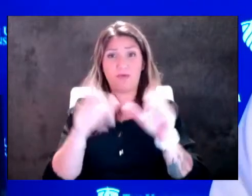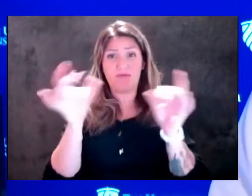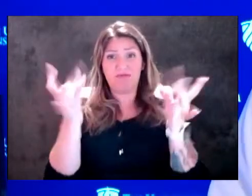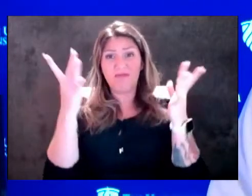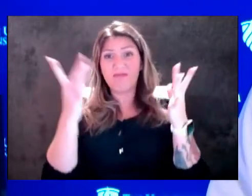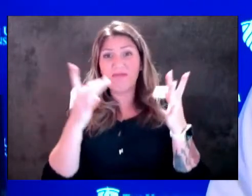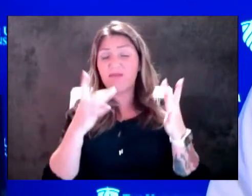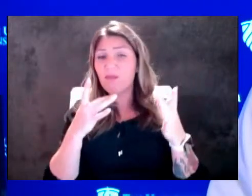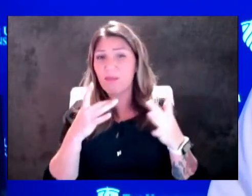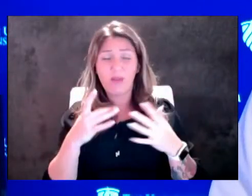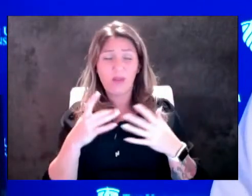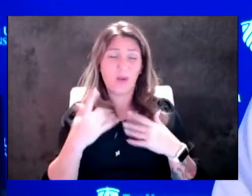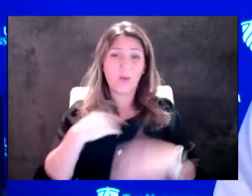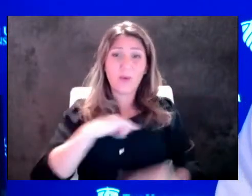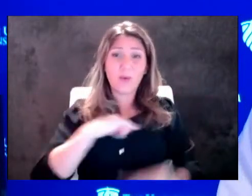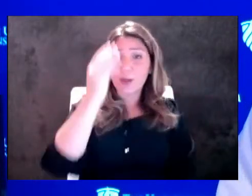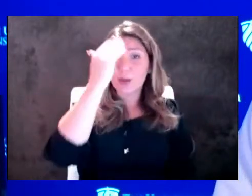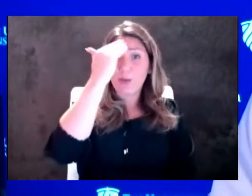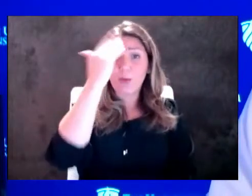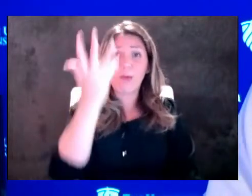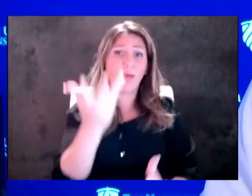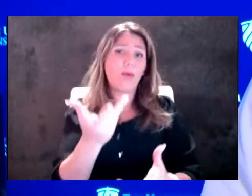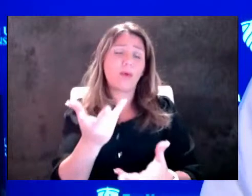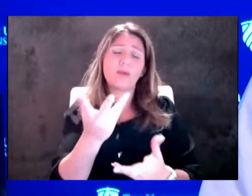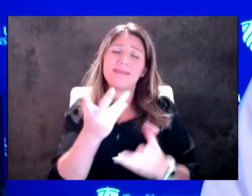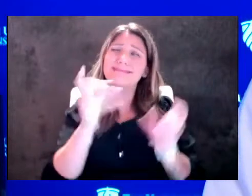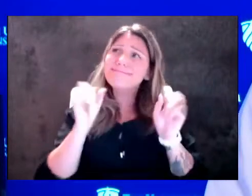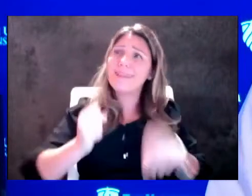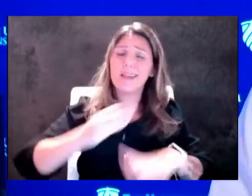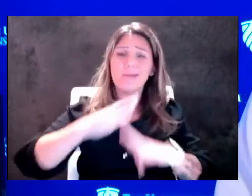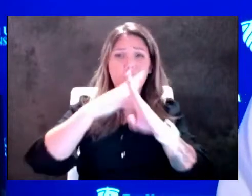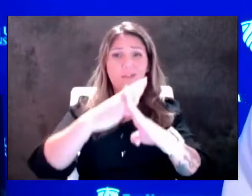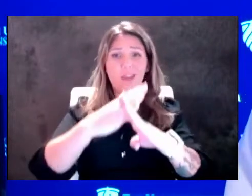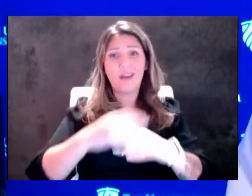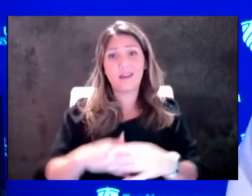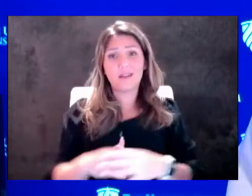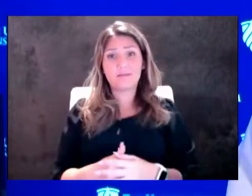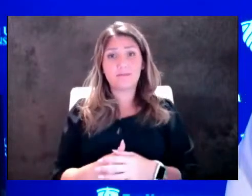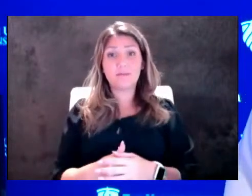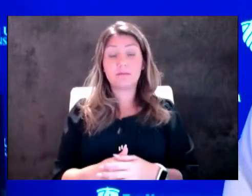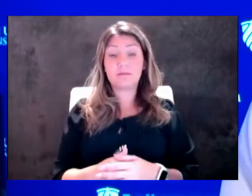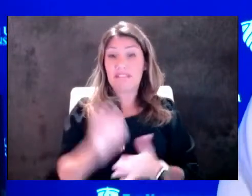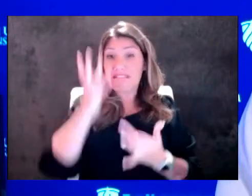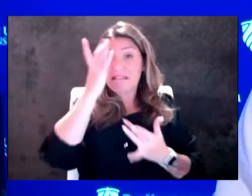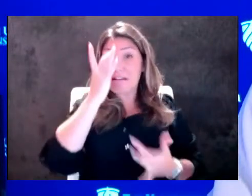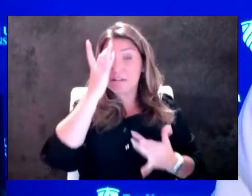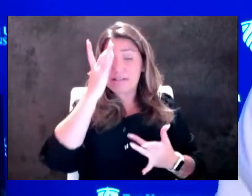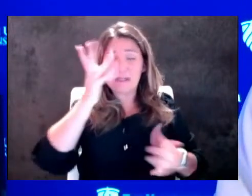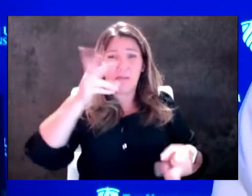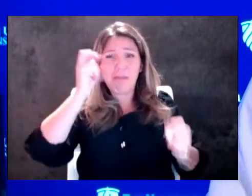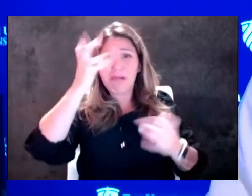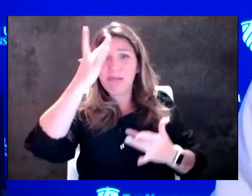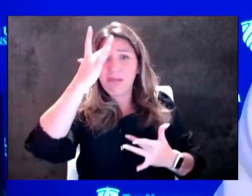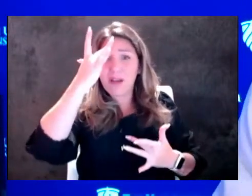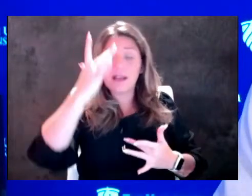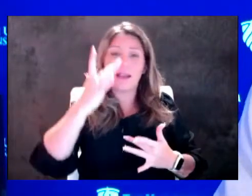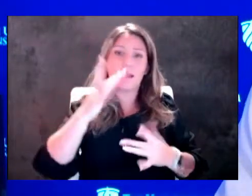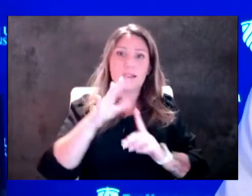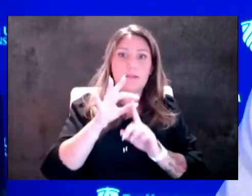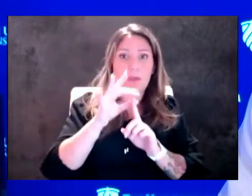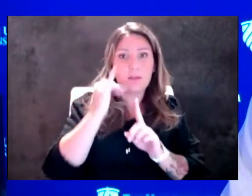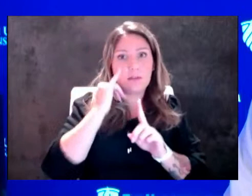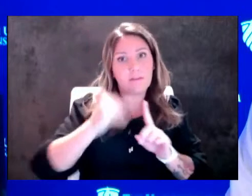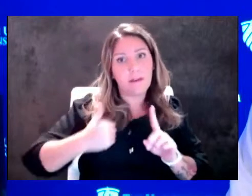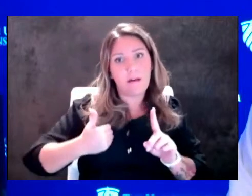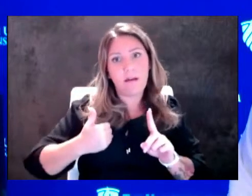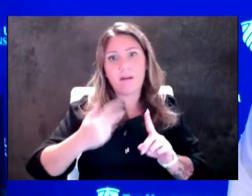know that these things are so preventable. This illness, this severe illness, especially if you're young. I had a